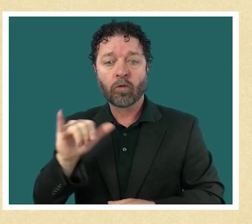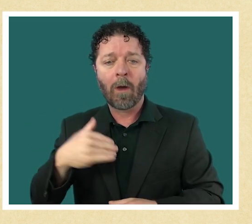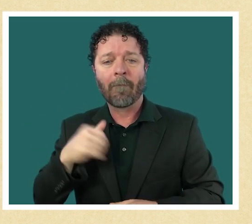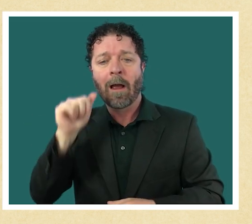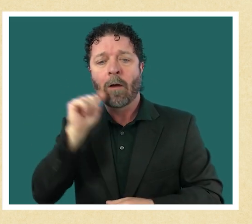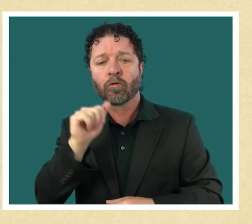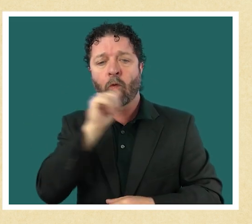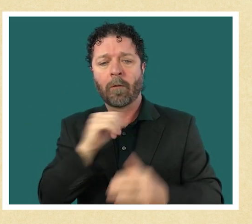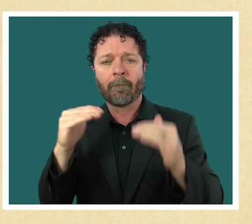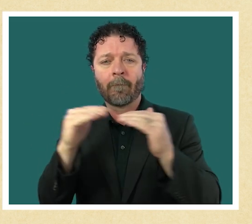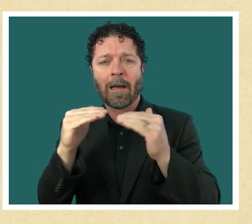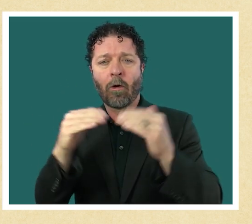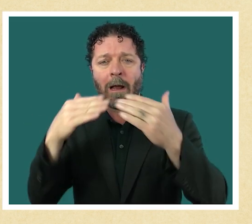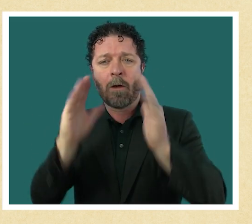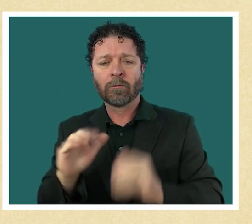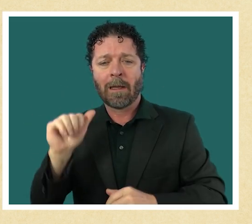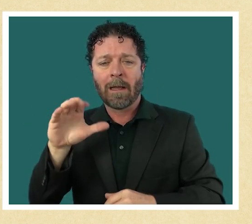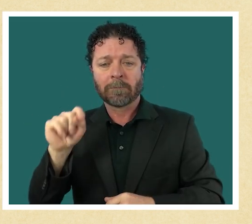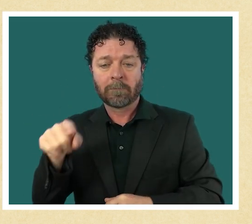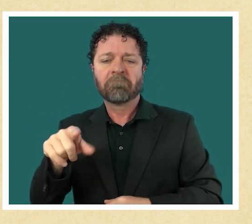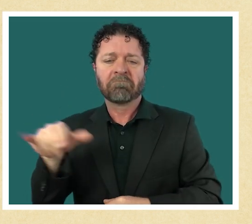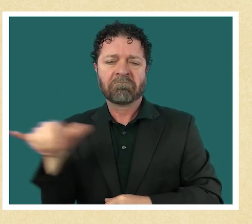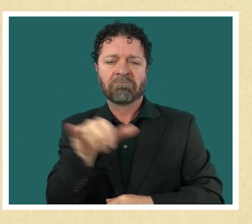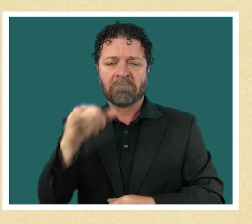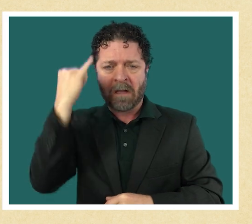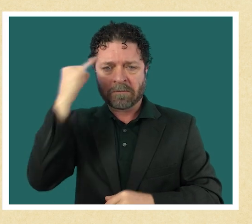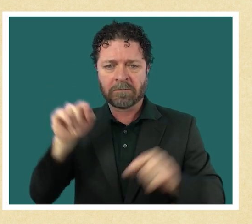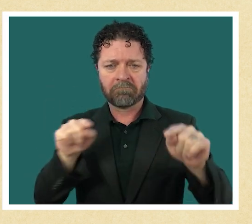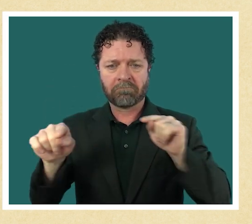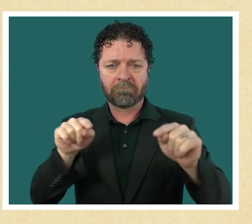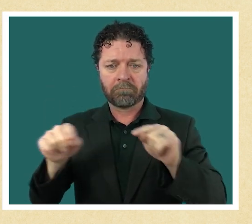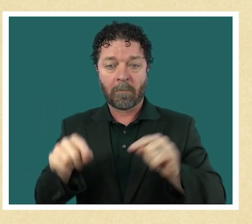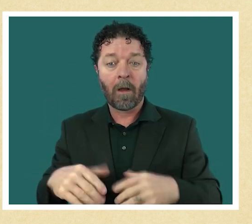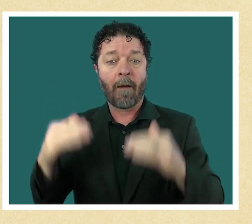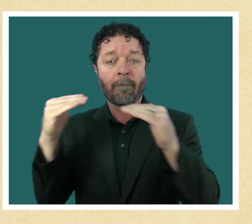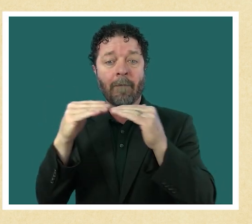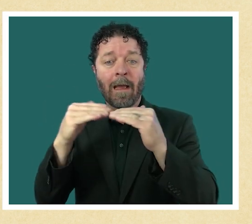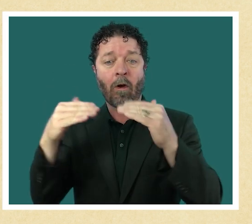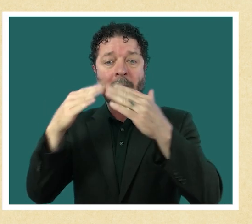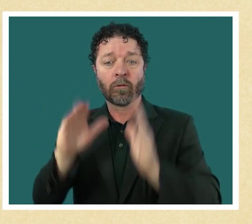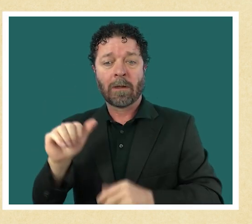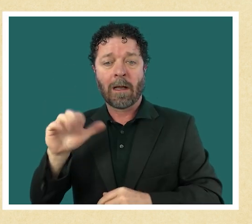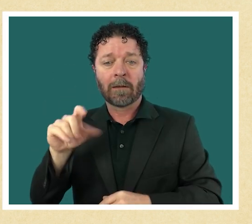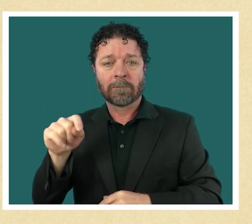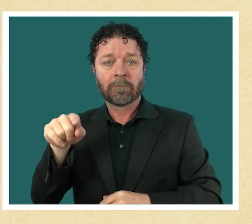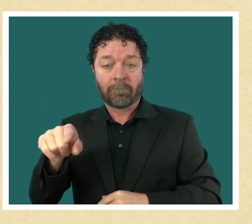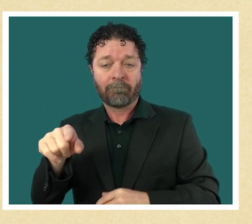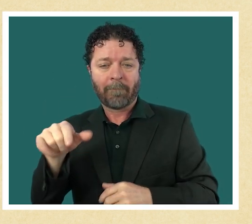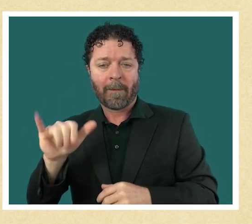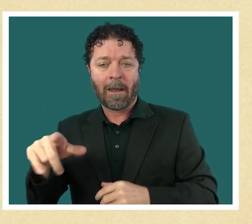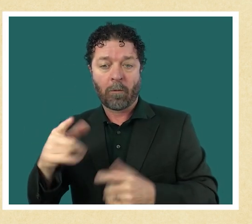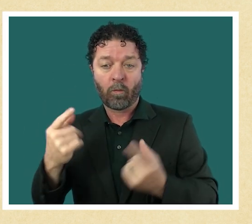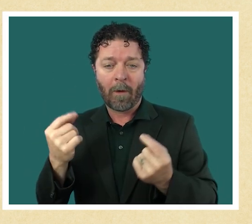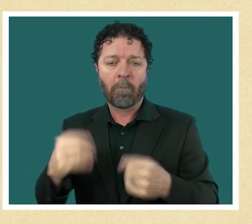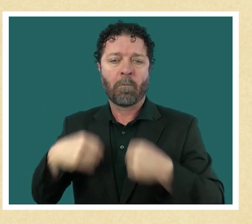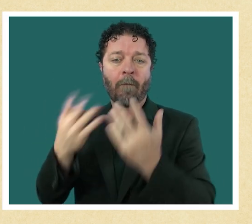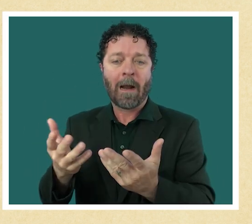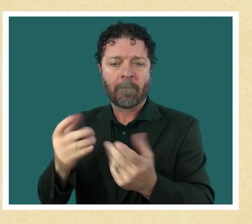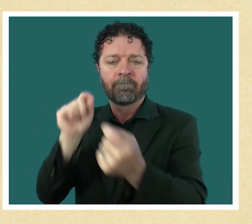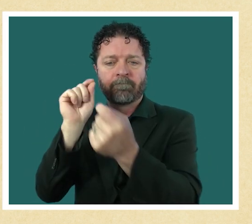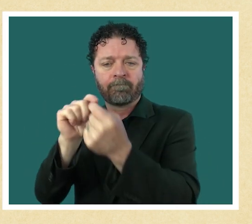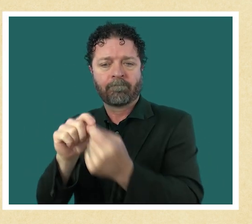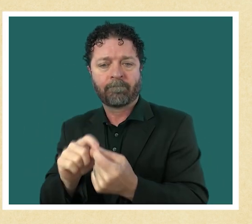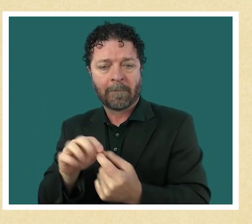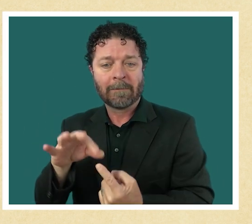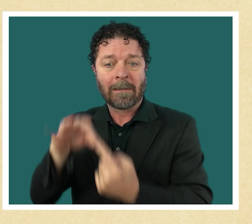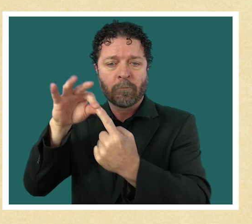Act that contains the same protections. The Fair Housing Act covers most housing and housing providers with some specific